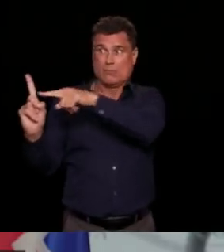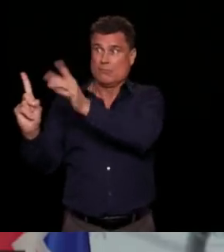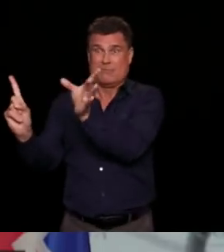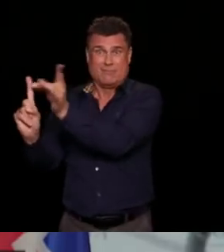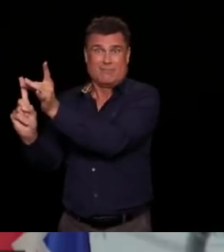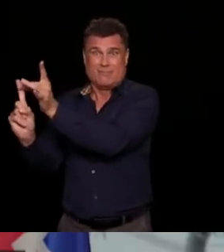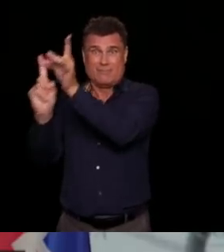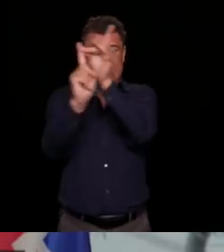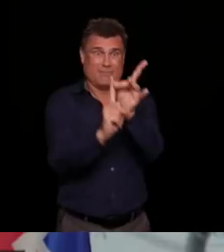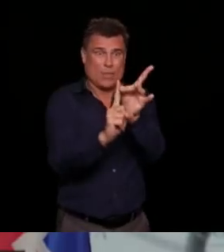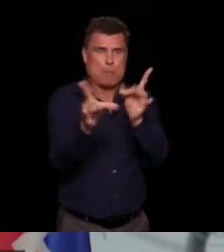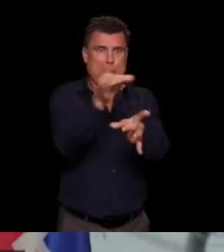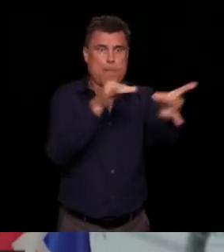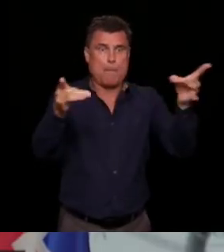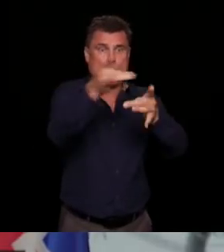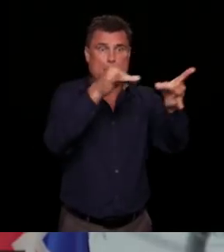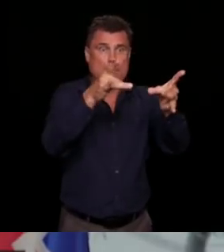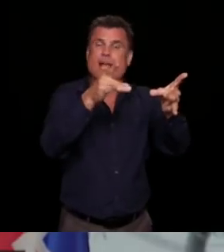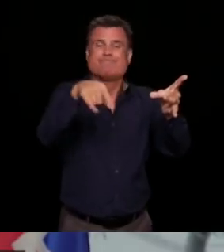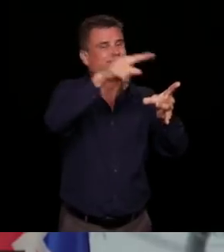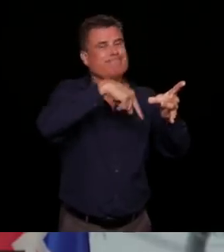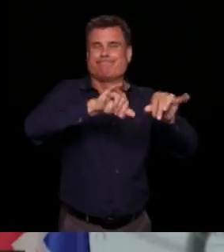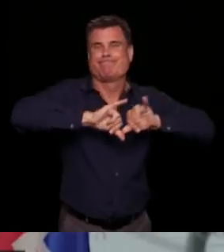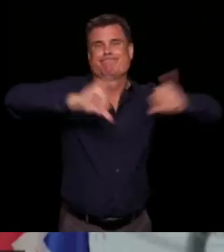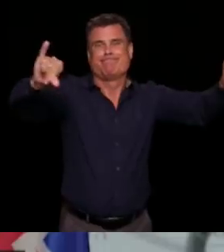Brahum, CFAX 1070.